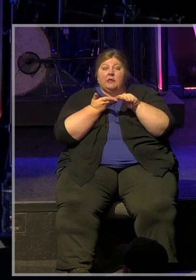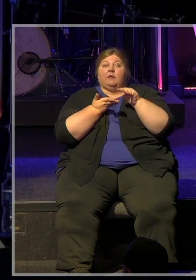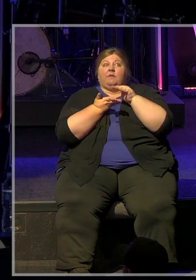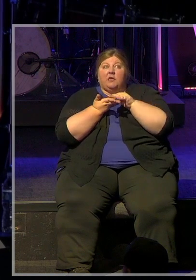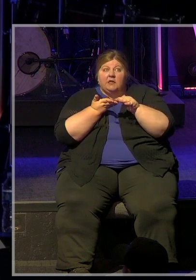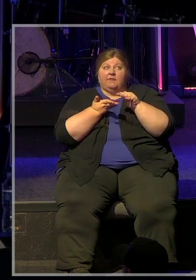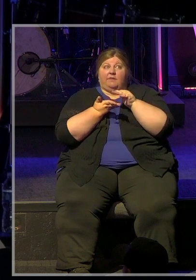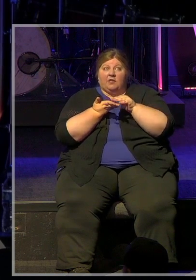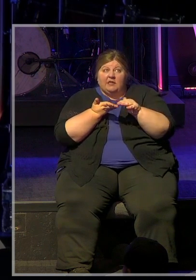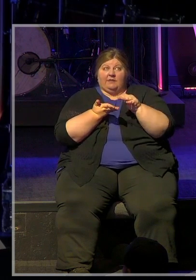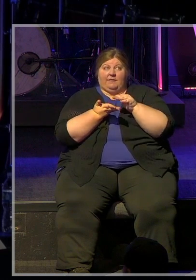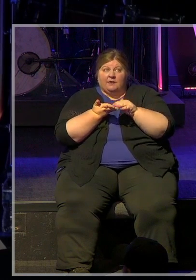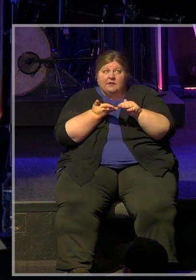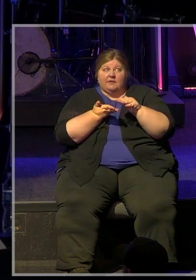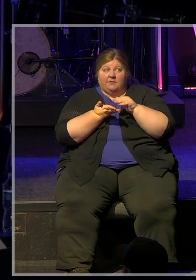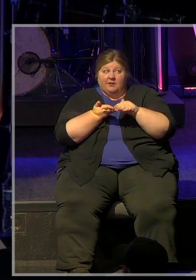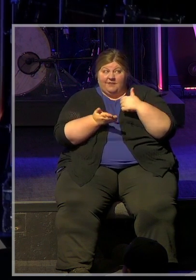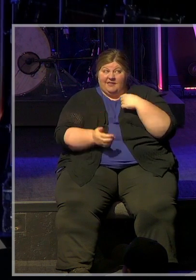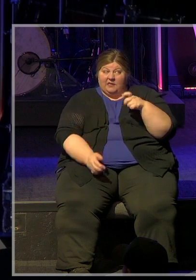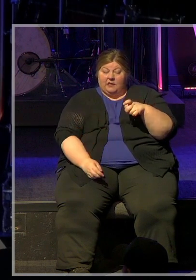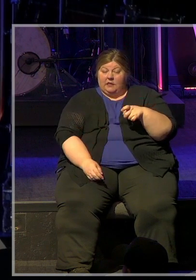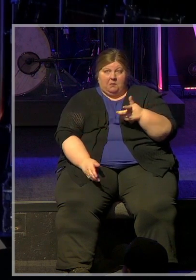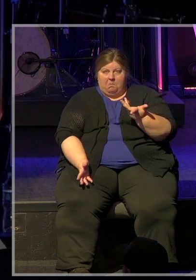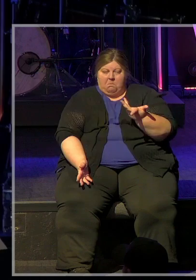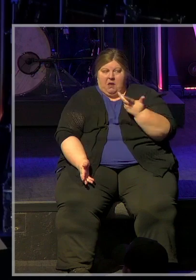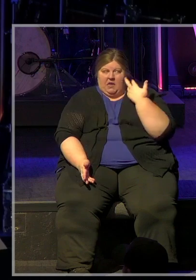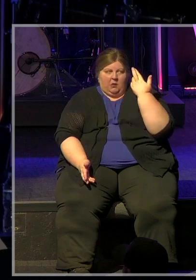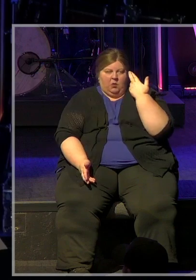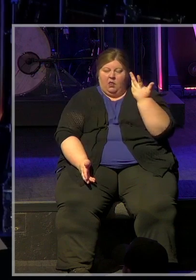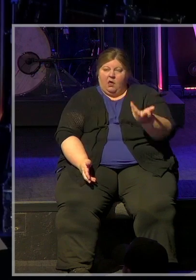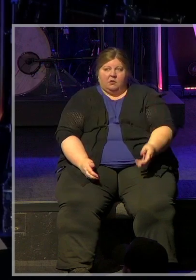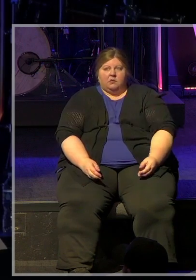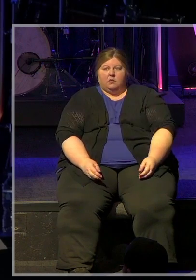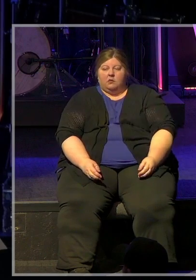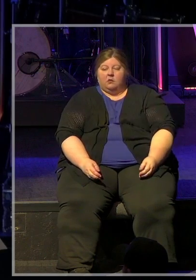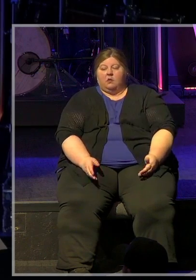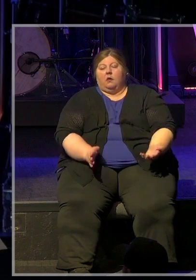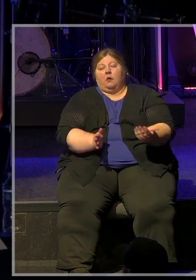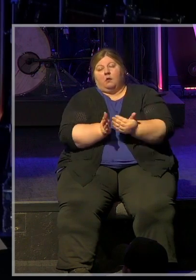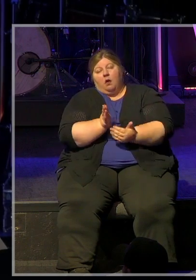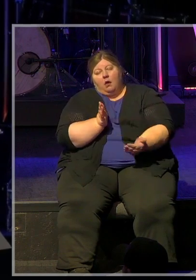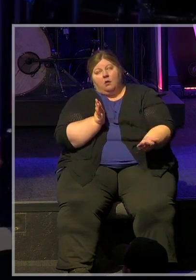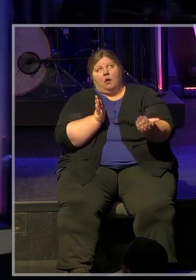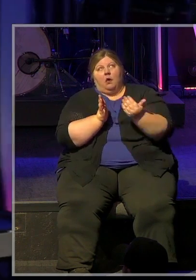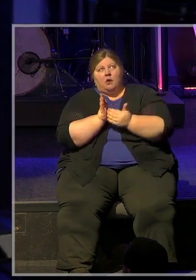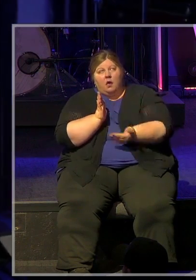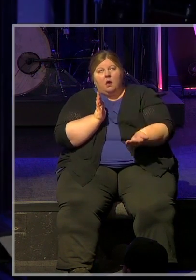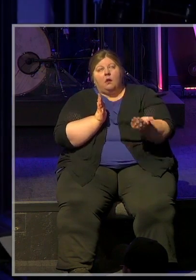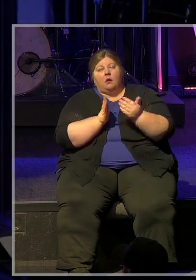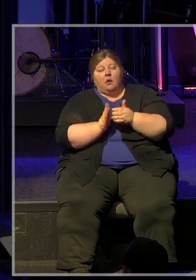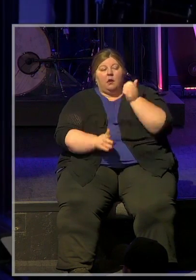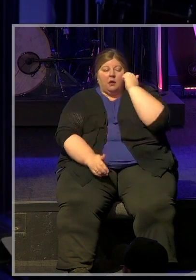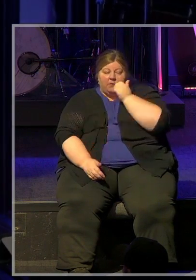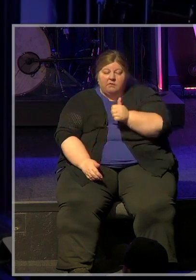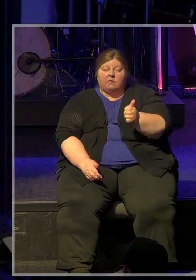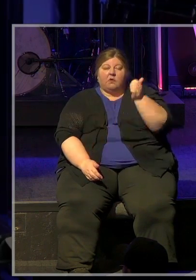on an even more frequent basis. It's like over and over, day after day, season after season